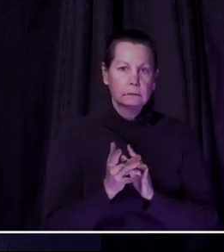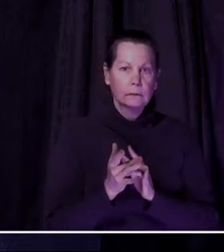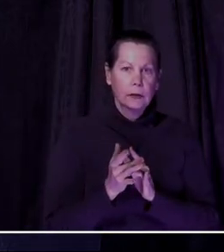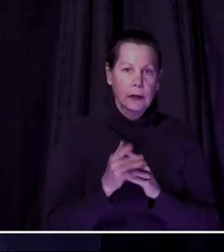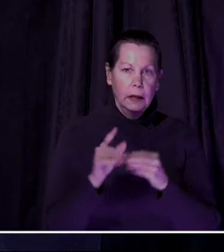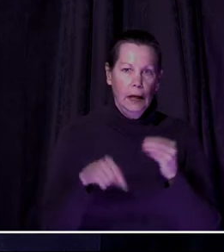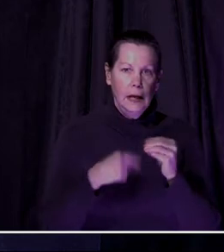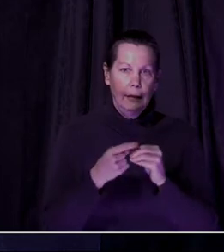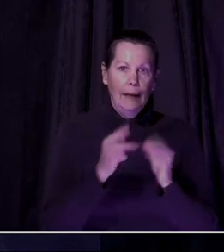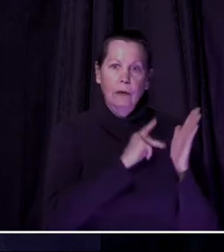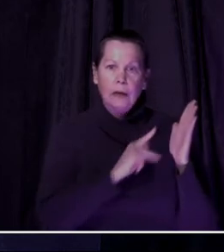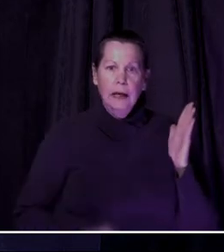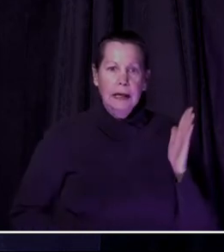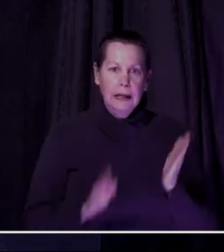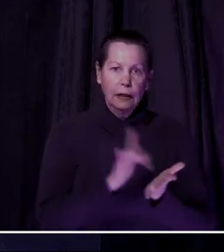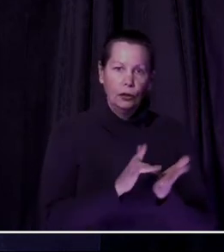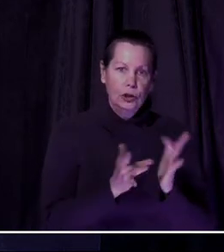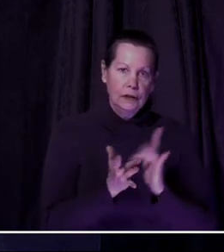about King Jesus.